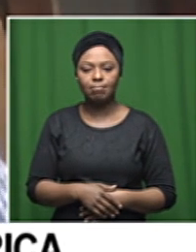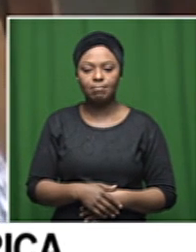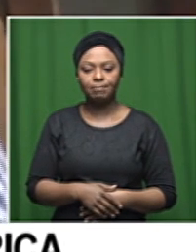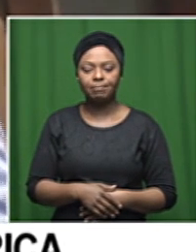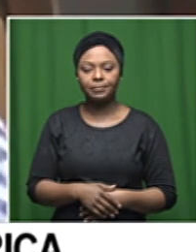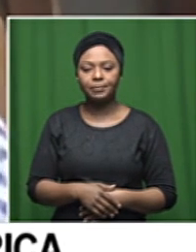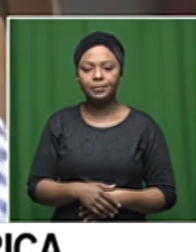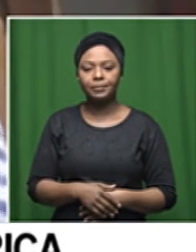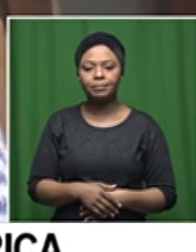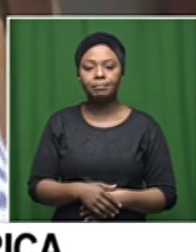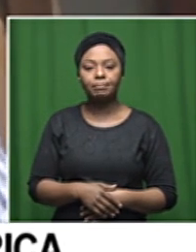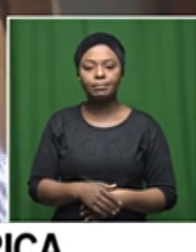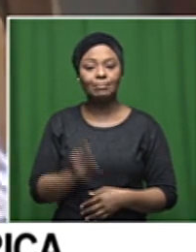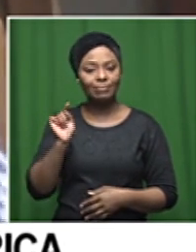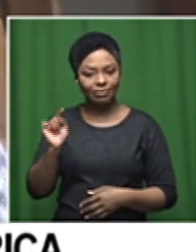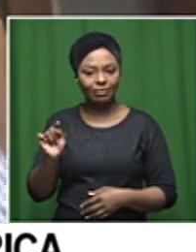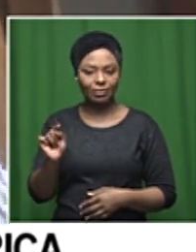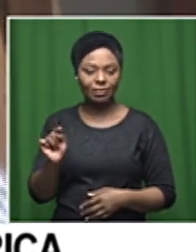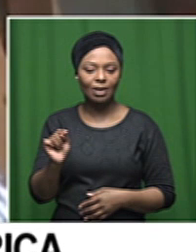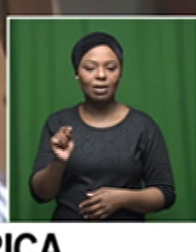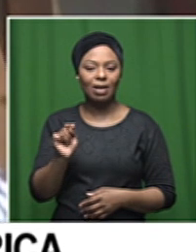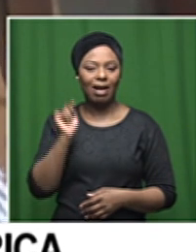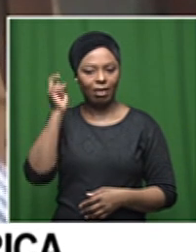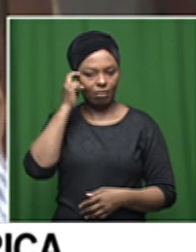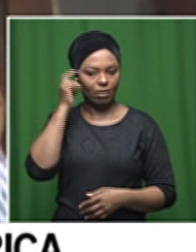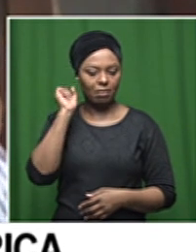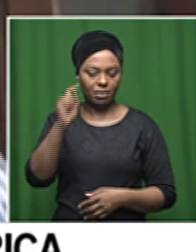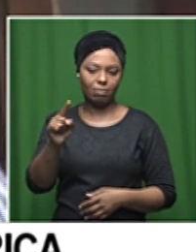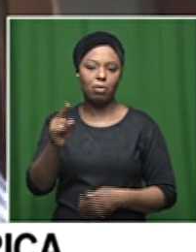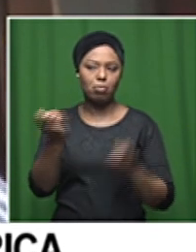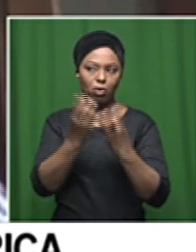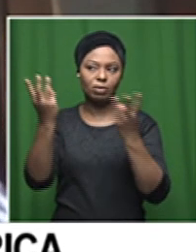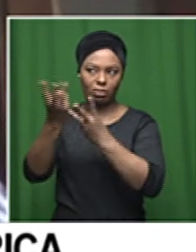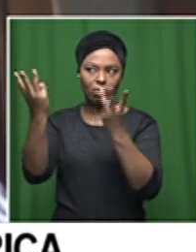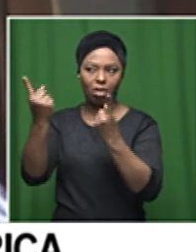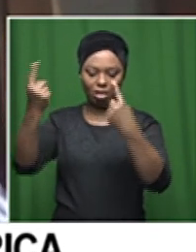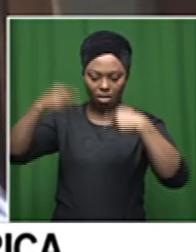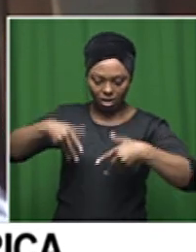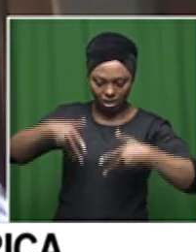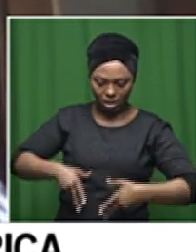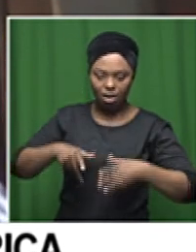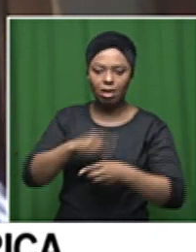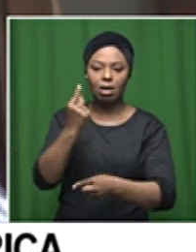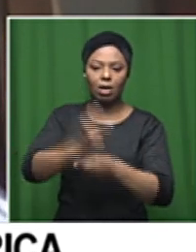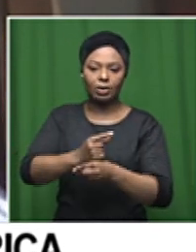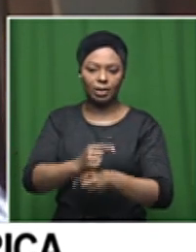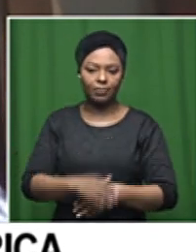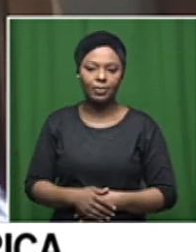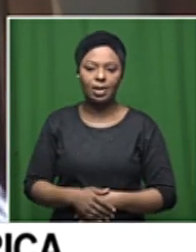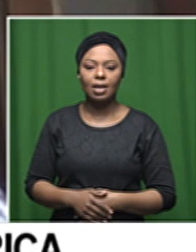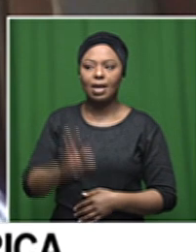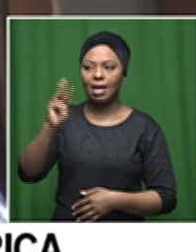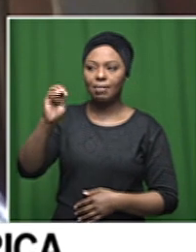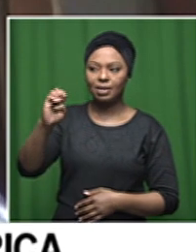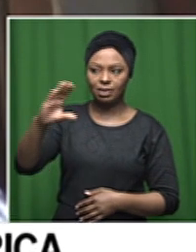And that is the one reason why patients mostly then will be flocking to Gauteng. As the MEC from